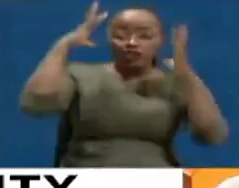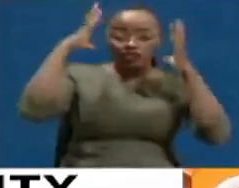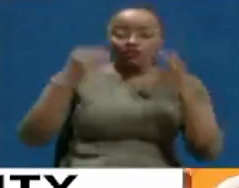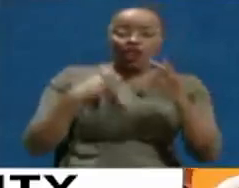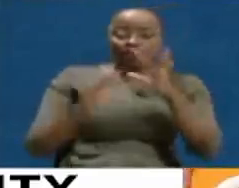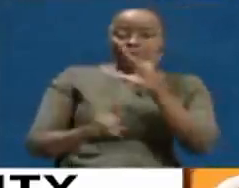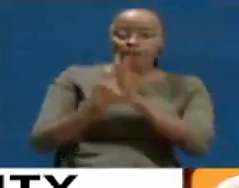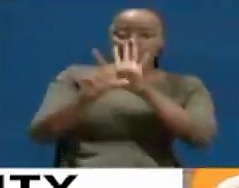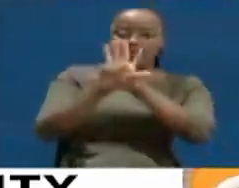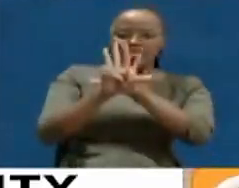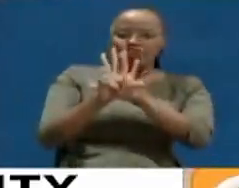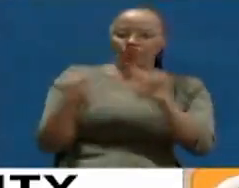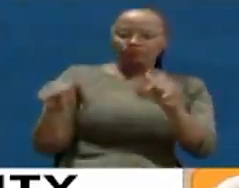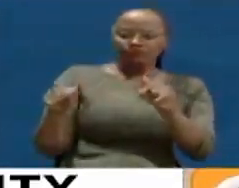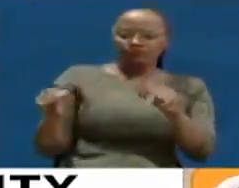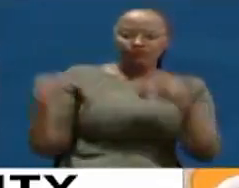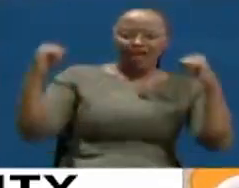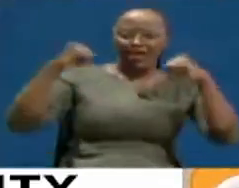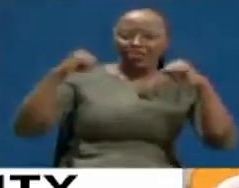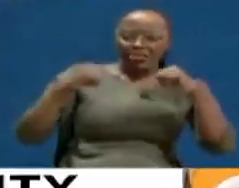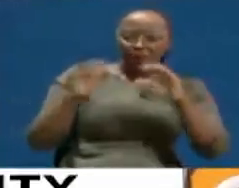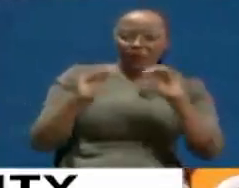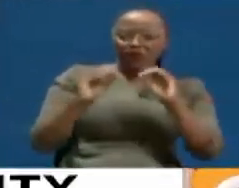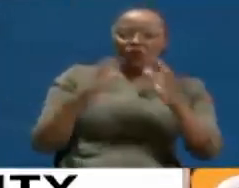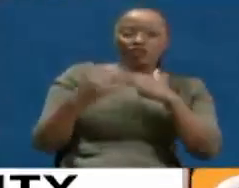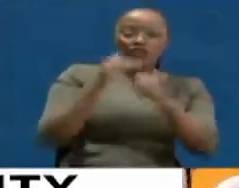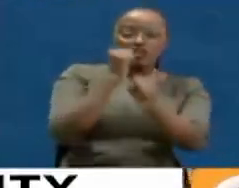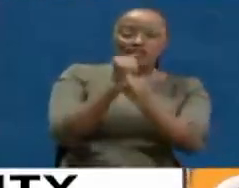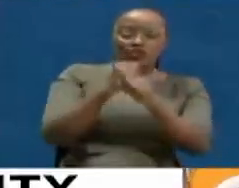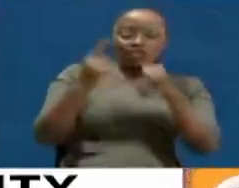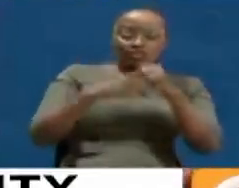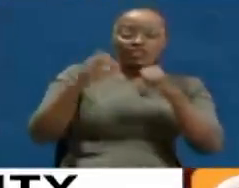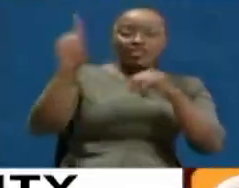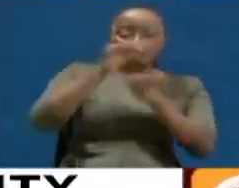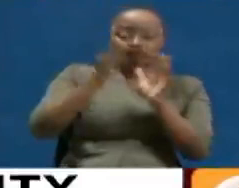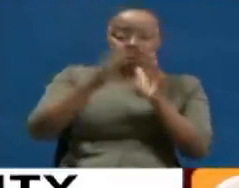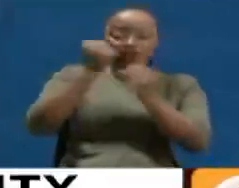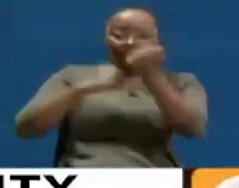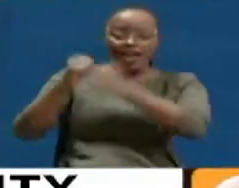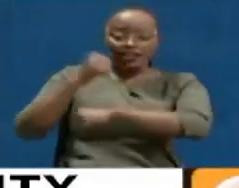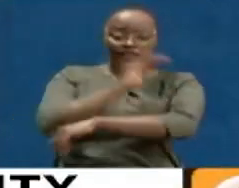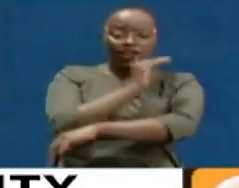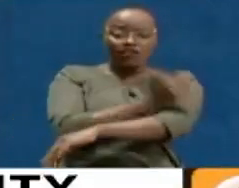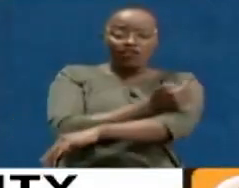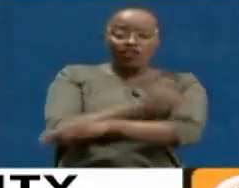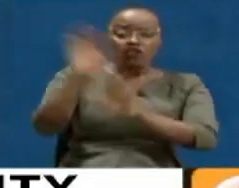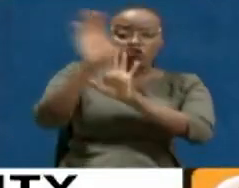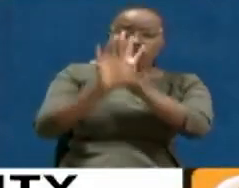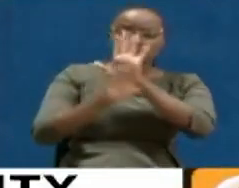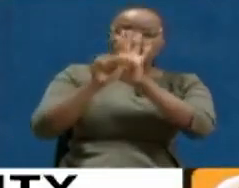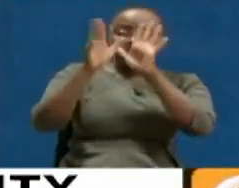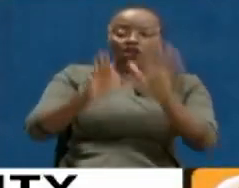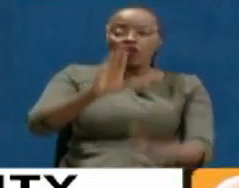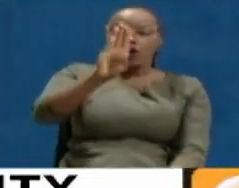triggering a legal debate on what he can and cannot do within the 60 days in acting capacity. Constitutional lawyer